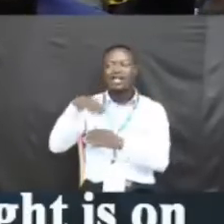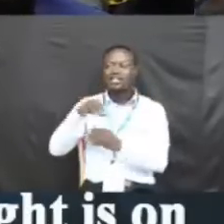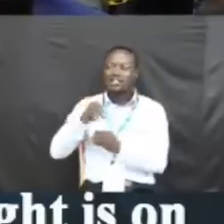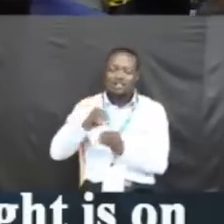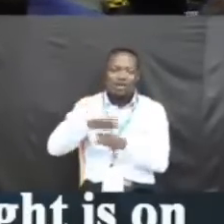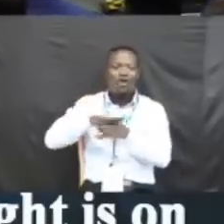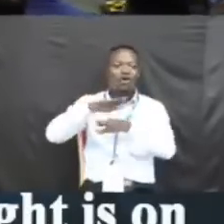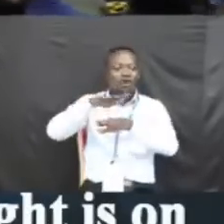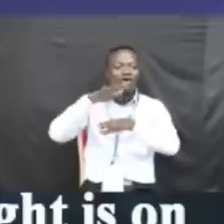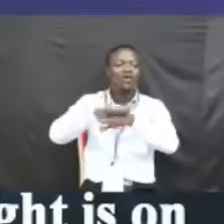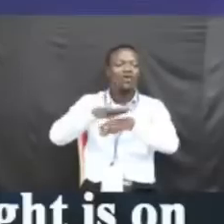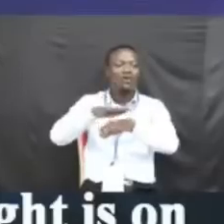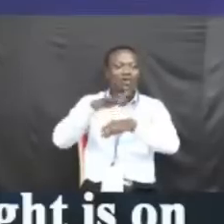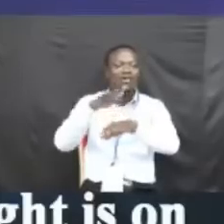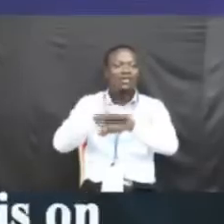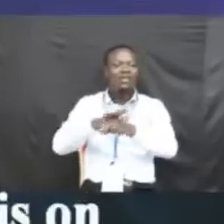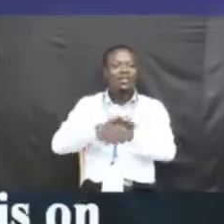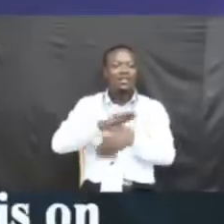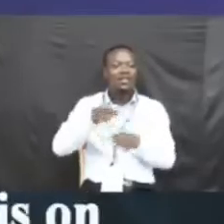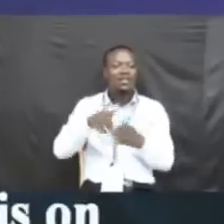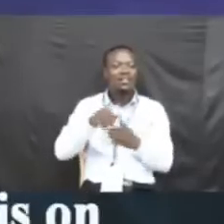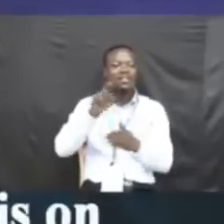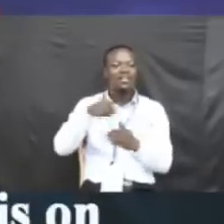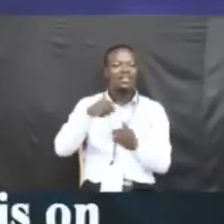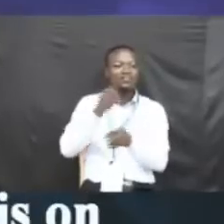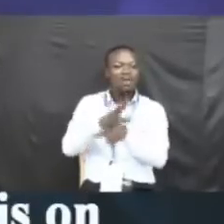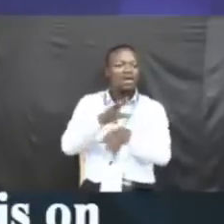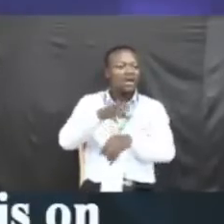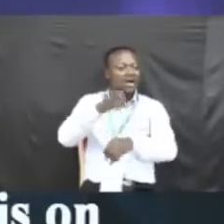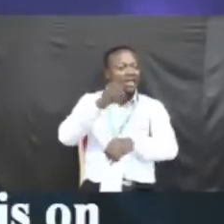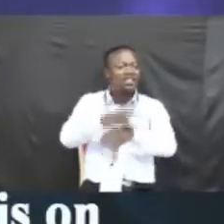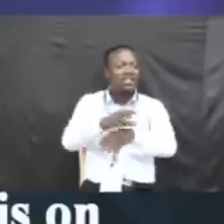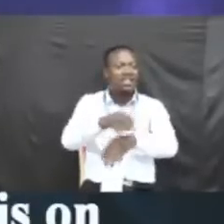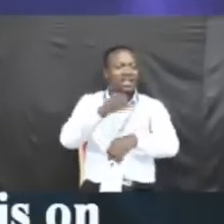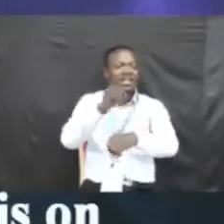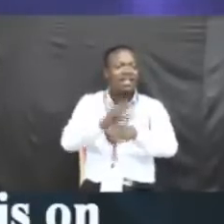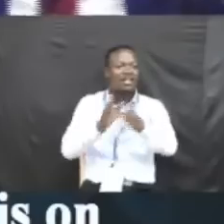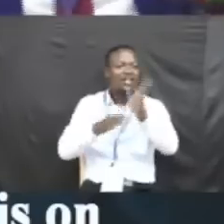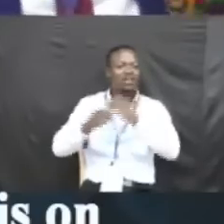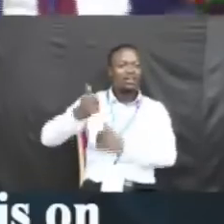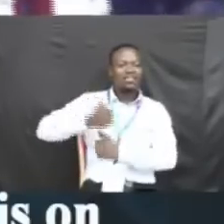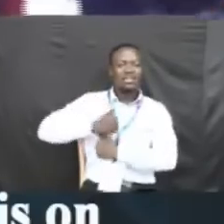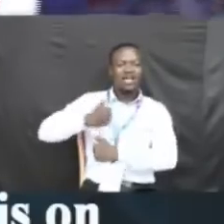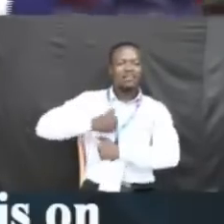cuz the light is on and we are maring